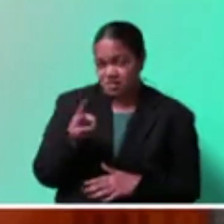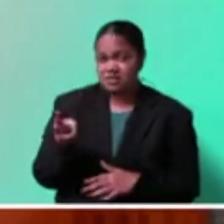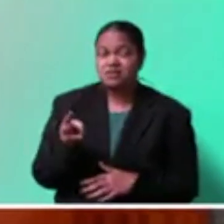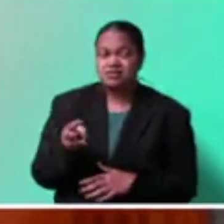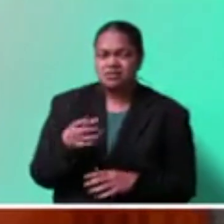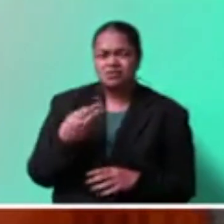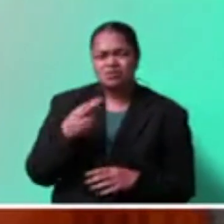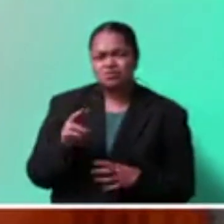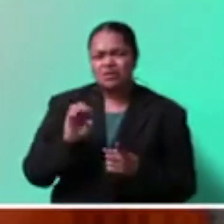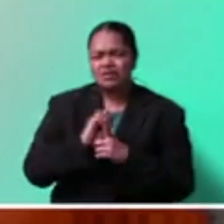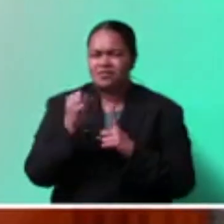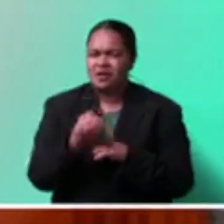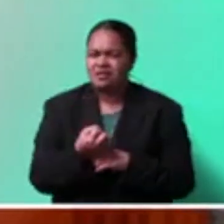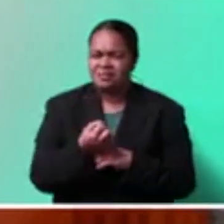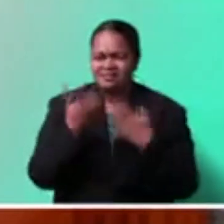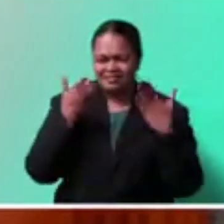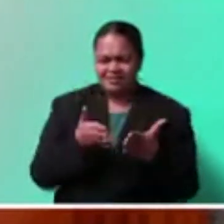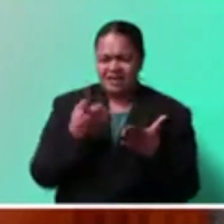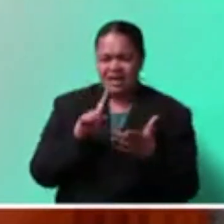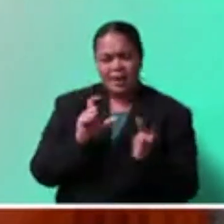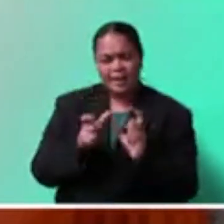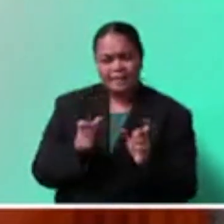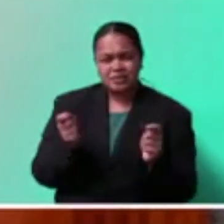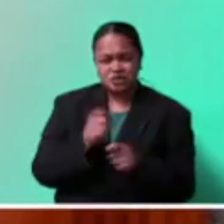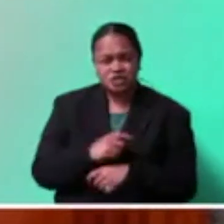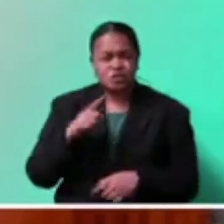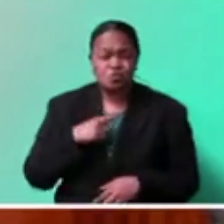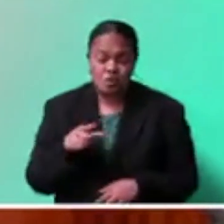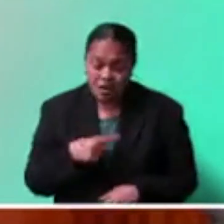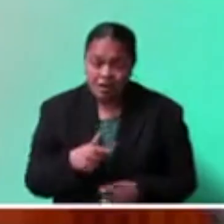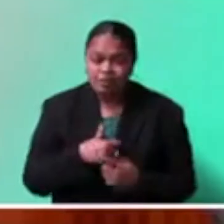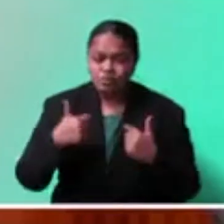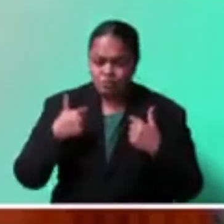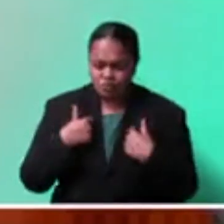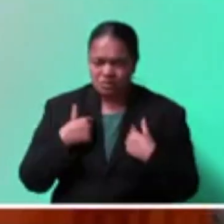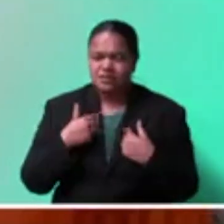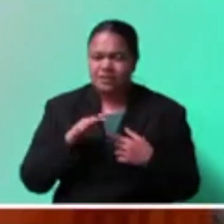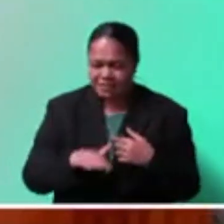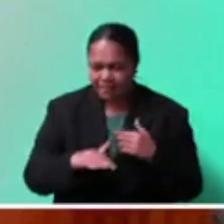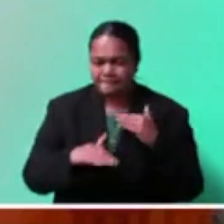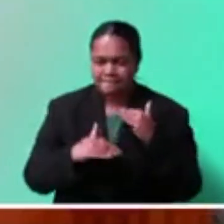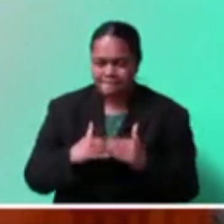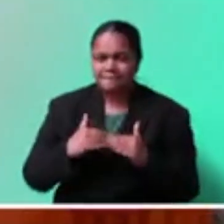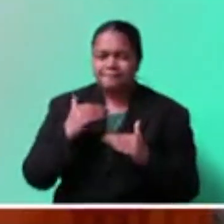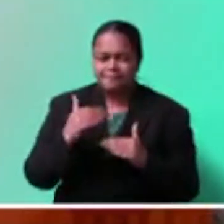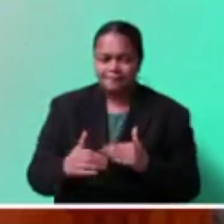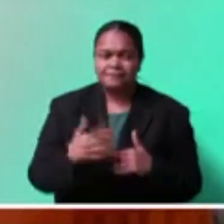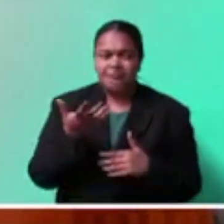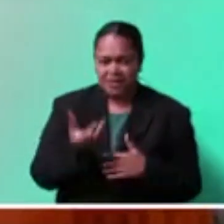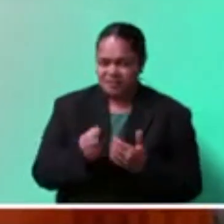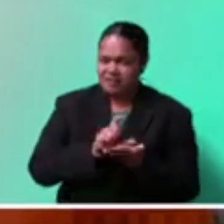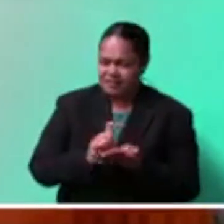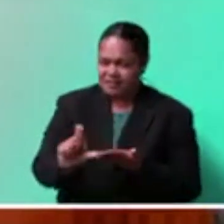on environment and climate change, is why we have taken steps to have a clear and